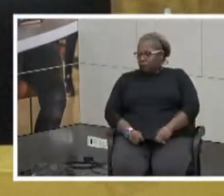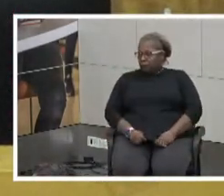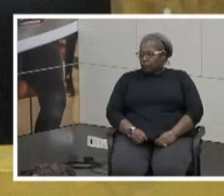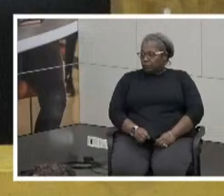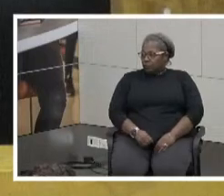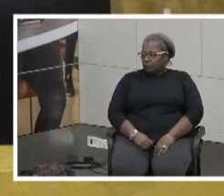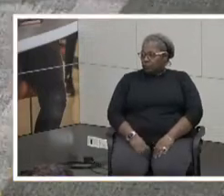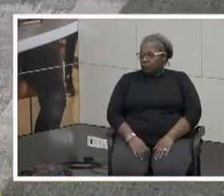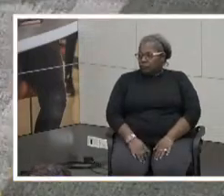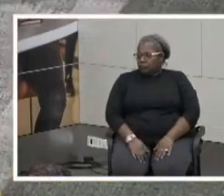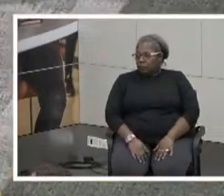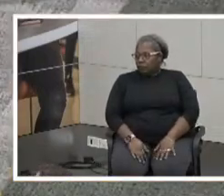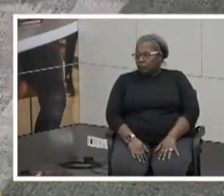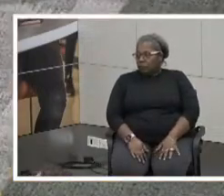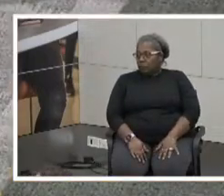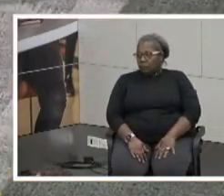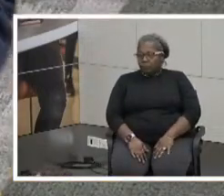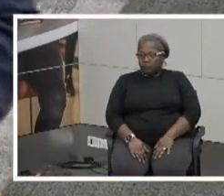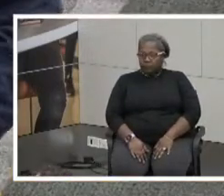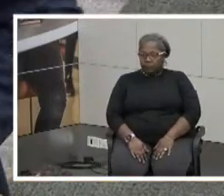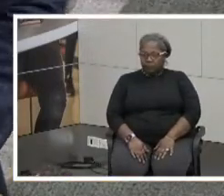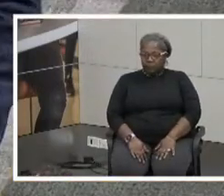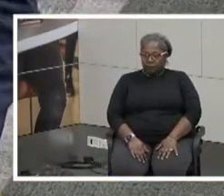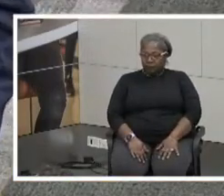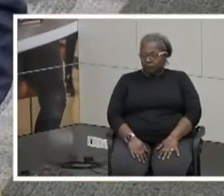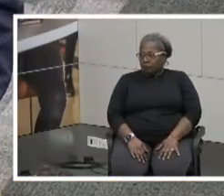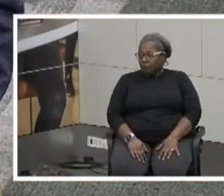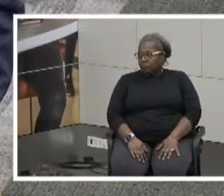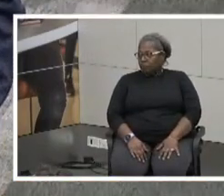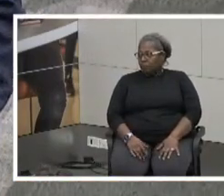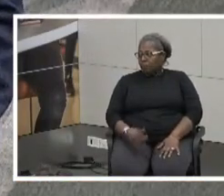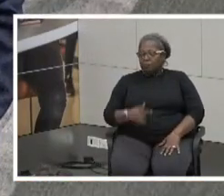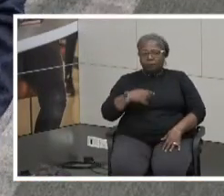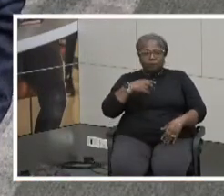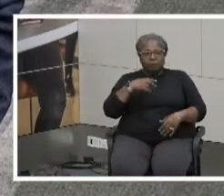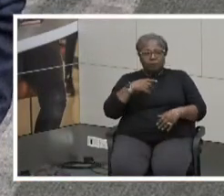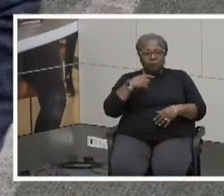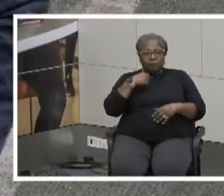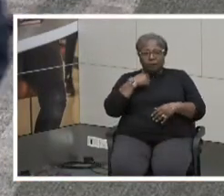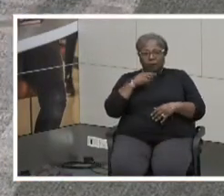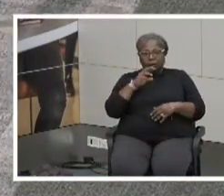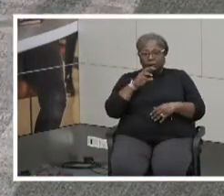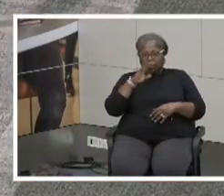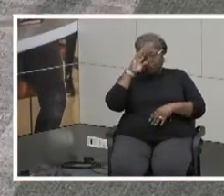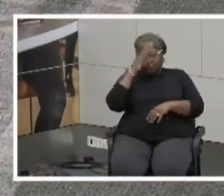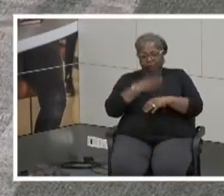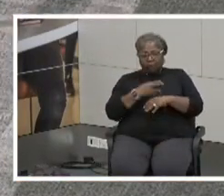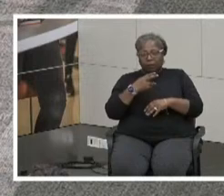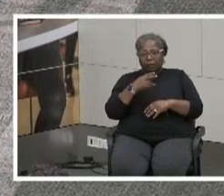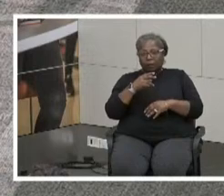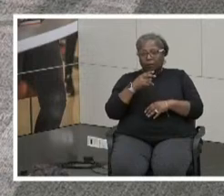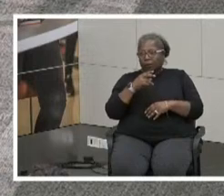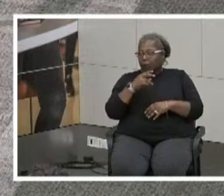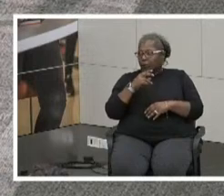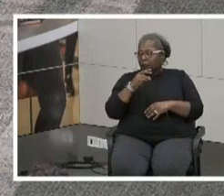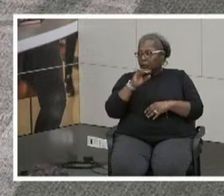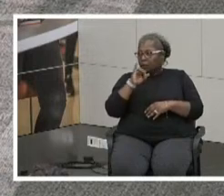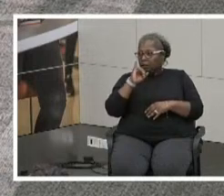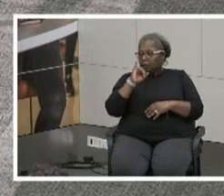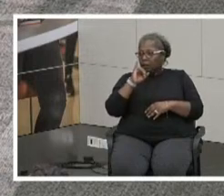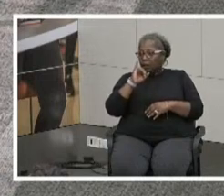you Mr Harold Hassan Harold magnet parent agenda item